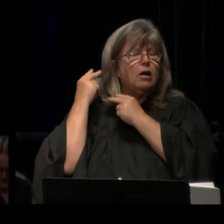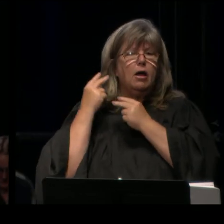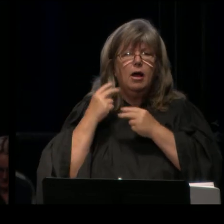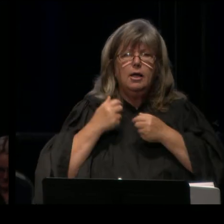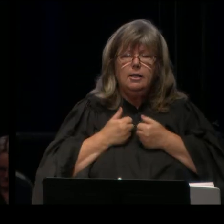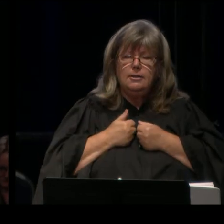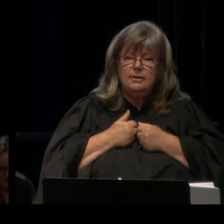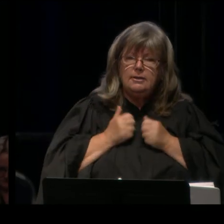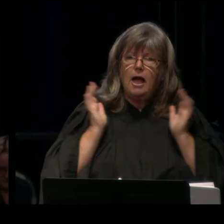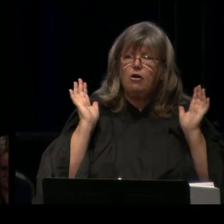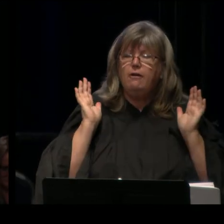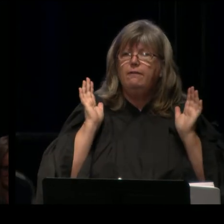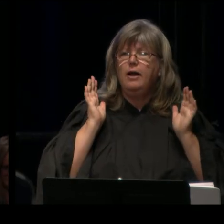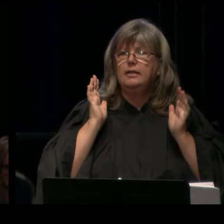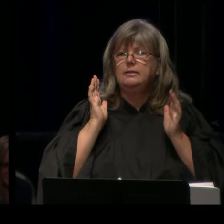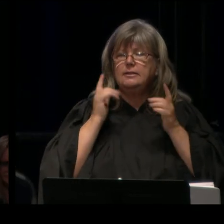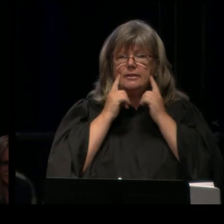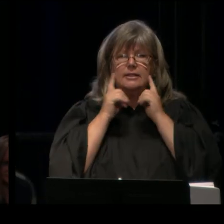that have led to this moment.